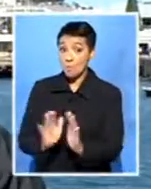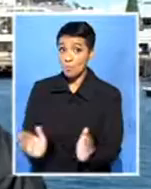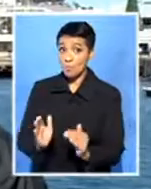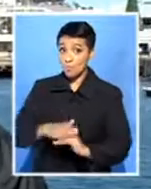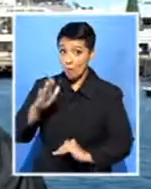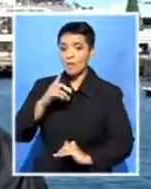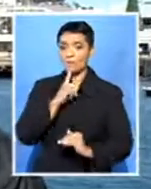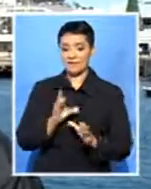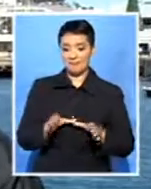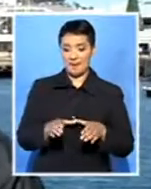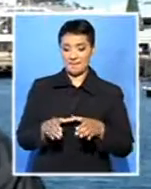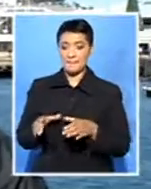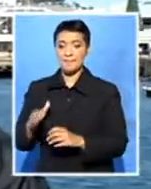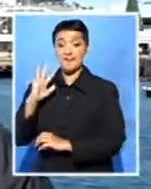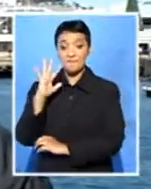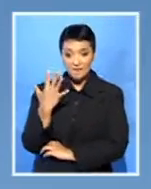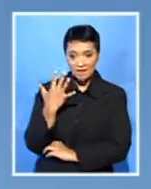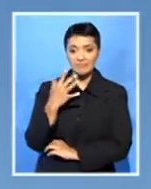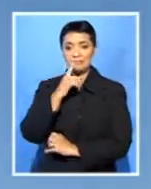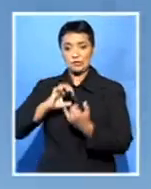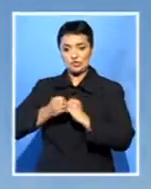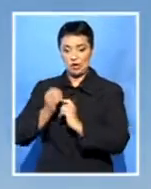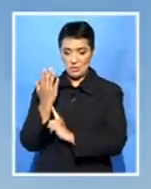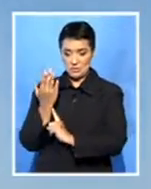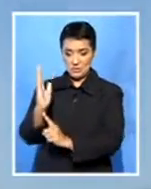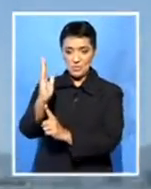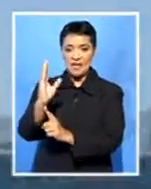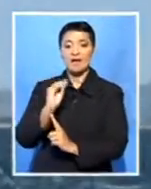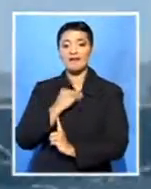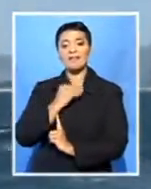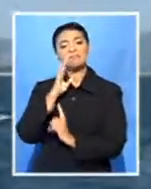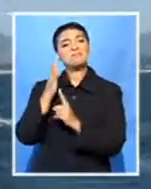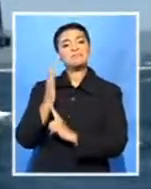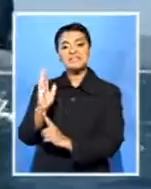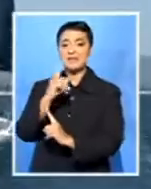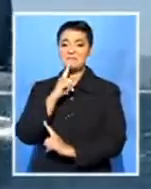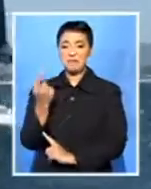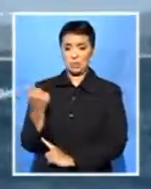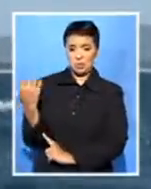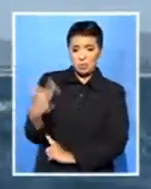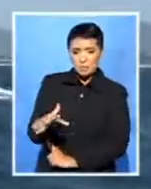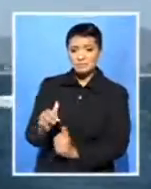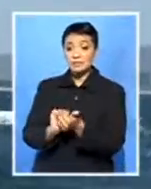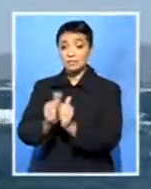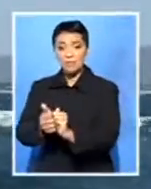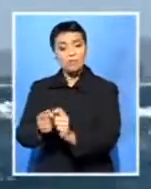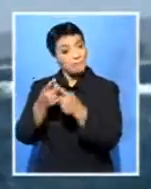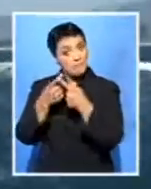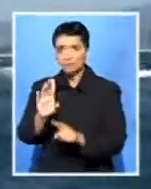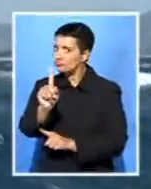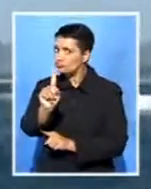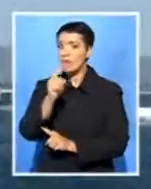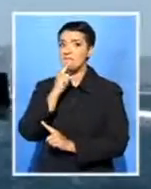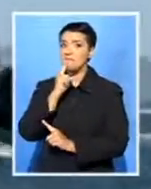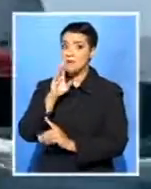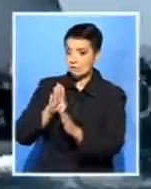divisions, there's five boats that earn the running for the overall title. Sailing has often been seen as an elitist sport, but development in the